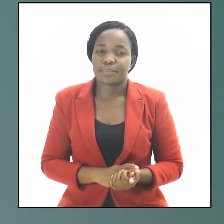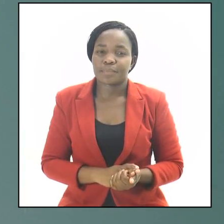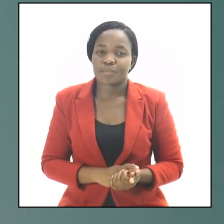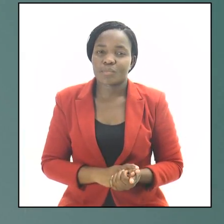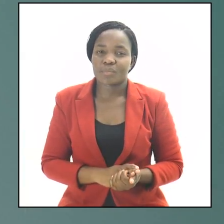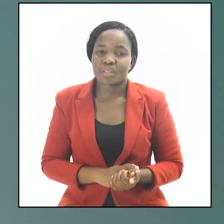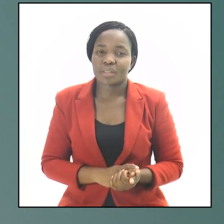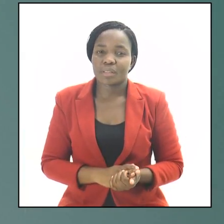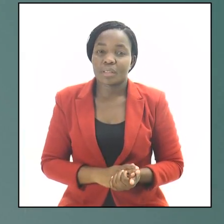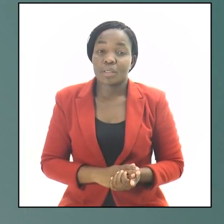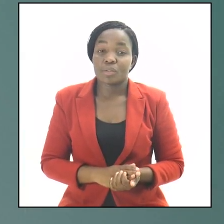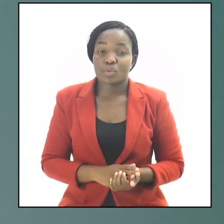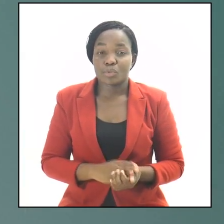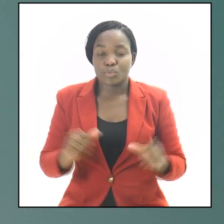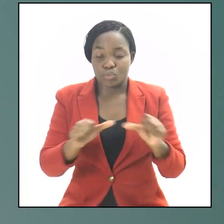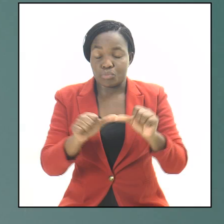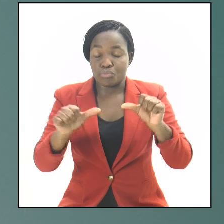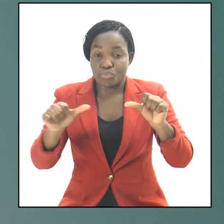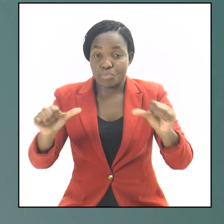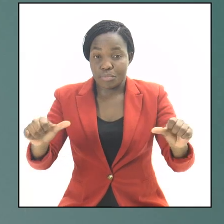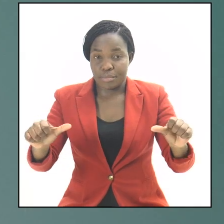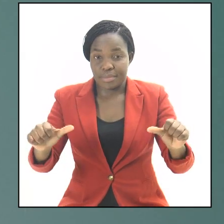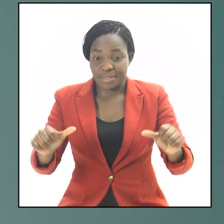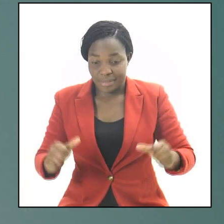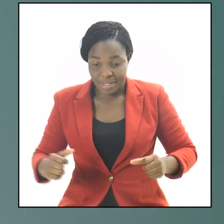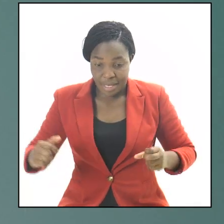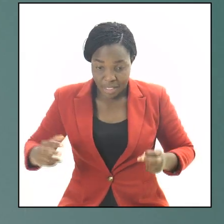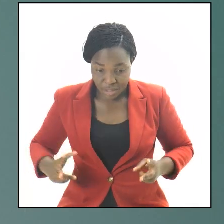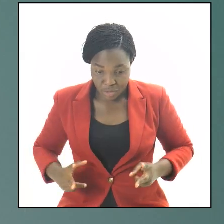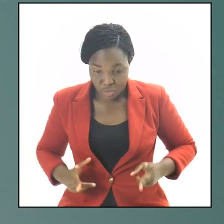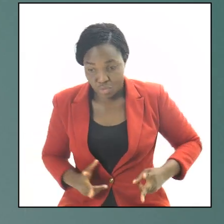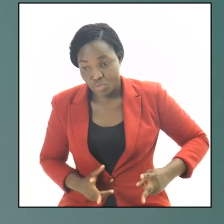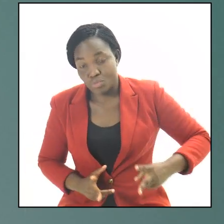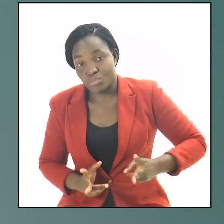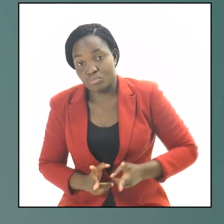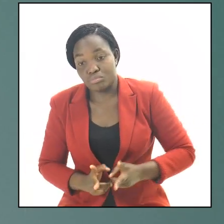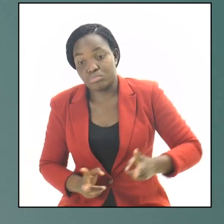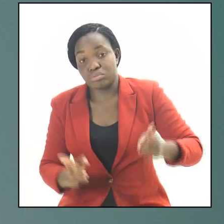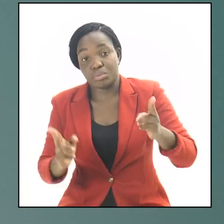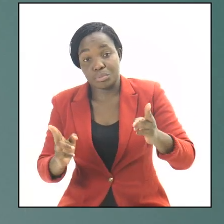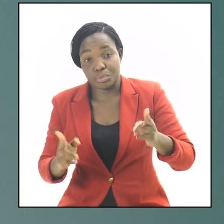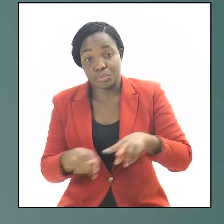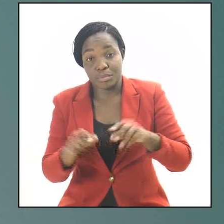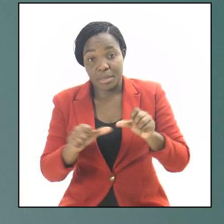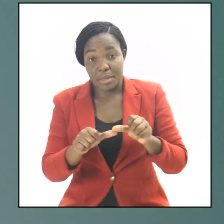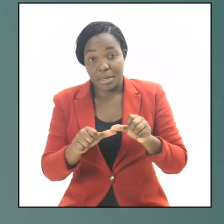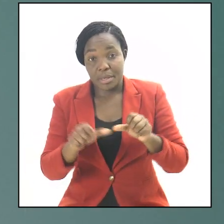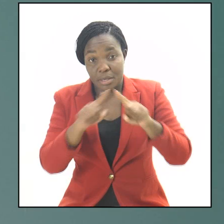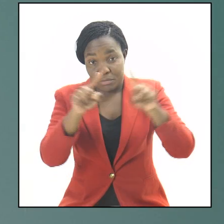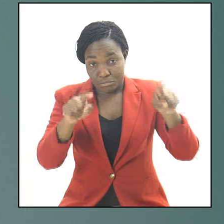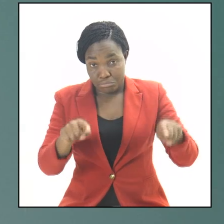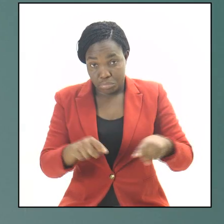By measuring and cutting up a rectangle to make a parallelogram, we discovered that the rectangle and